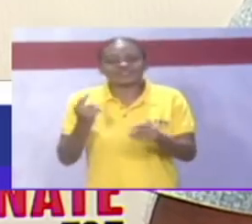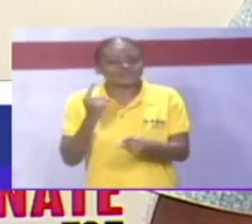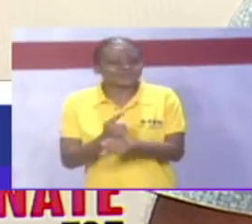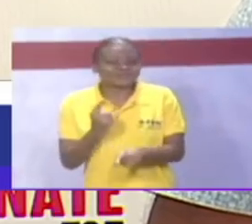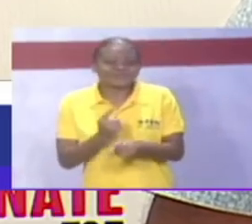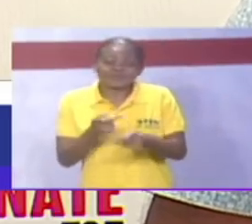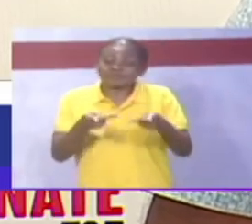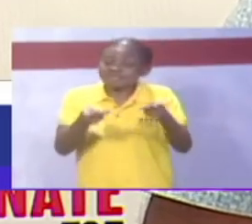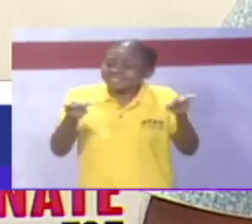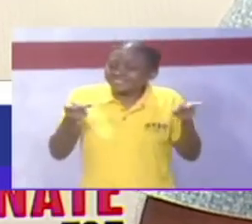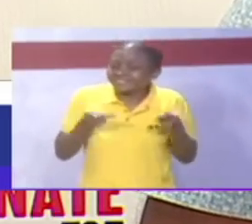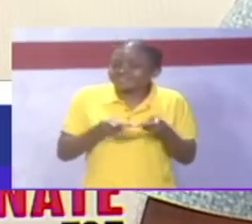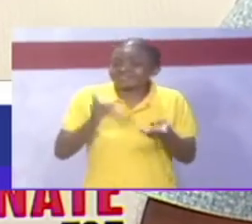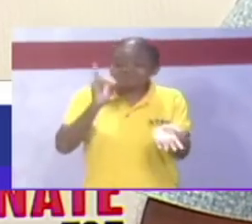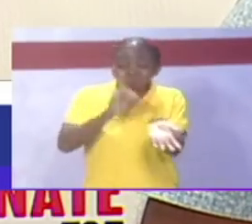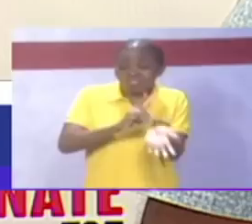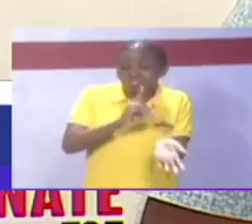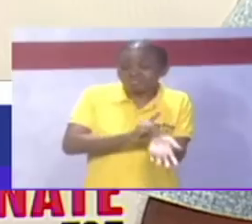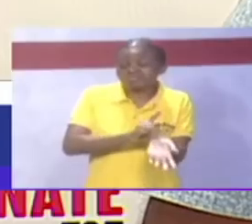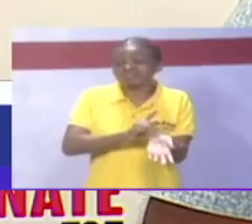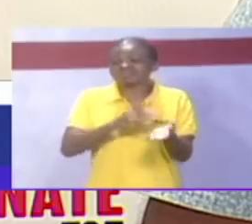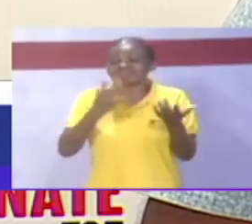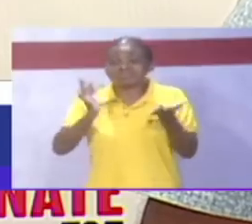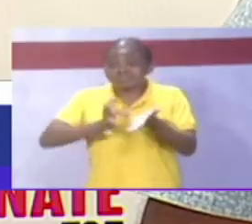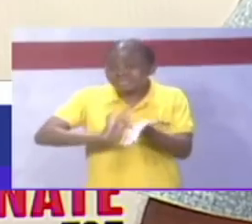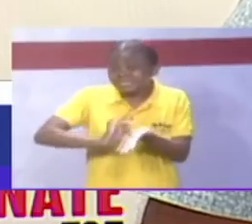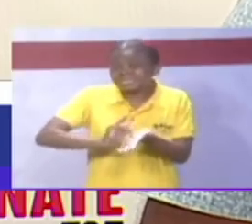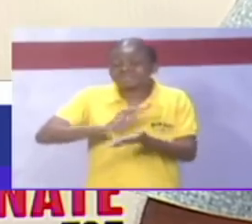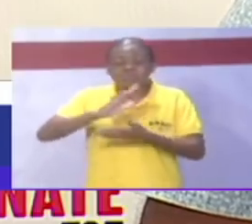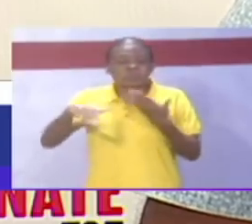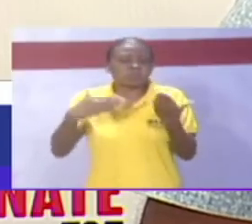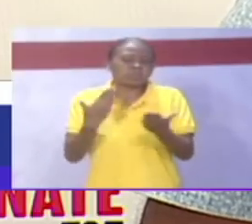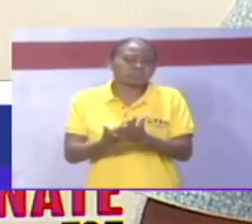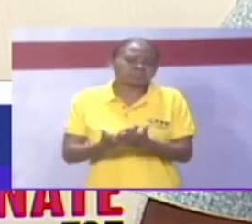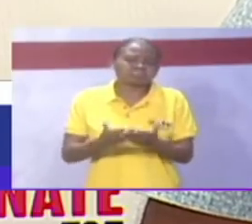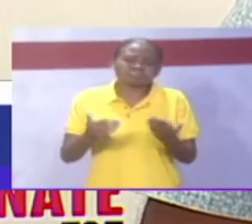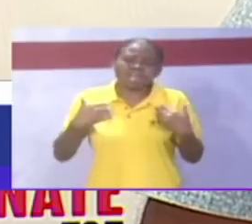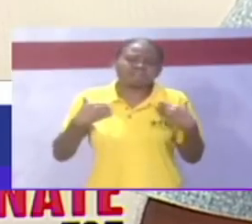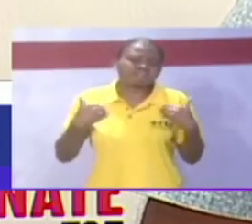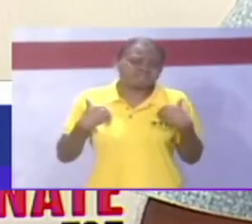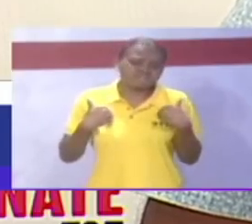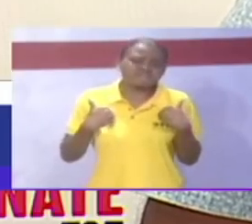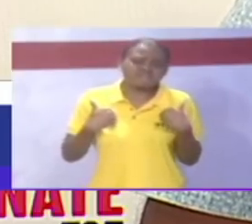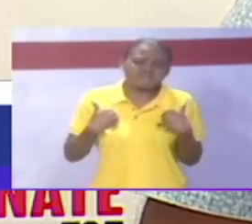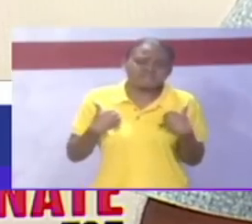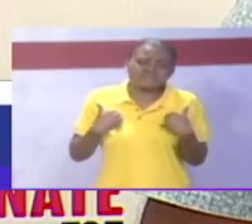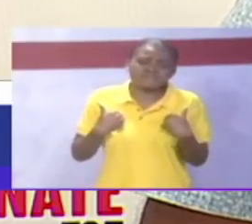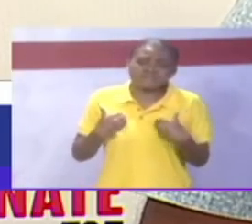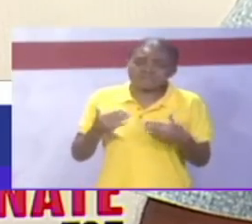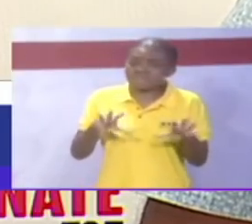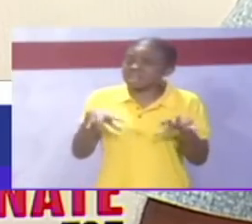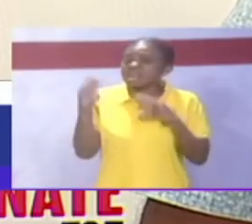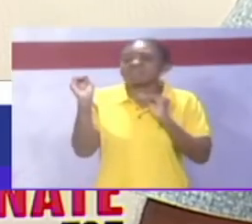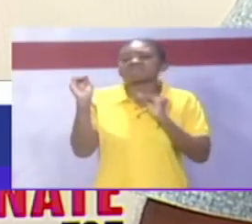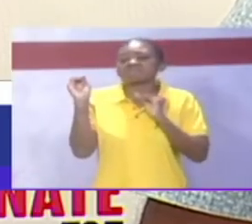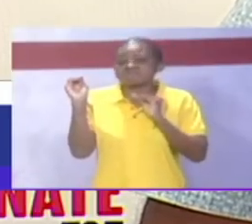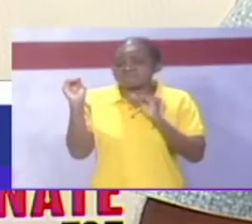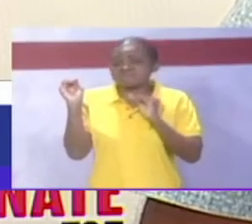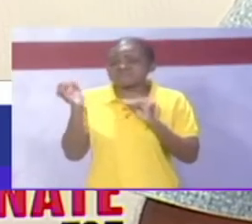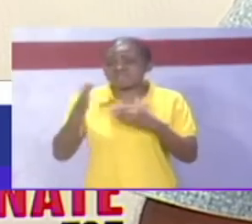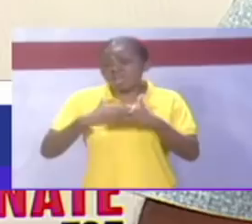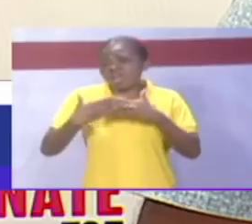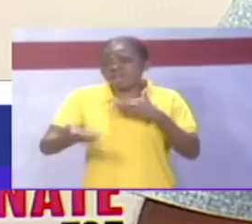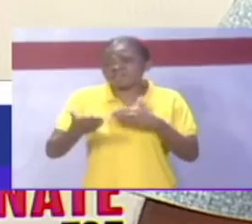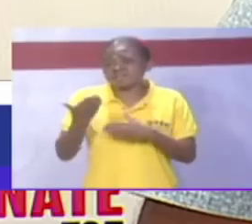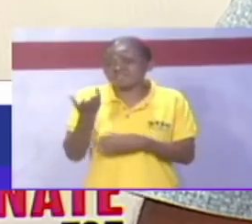medications, and everything was going to be taken care of. I was discharged after 16 days, 13